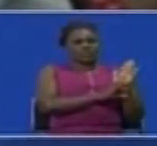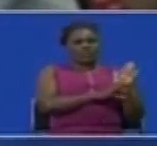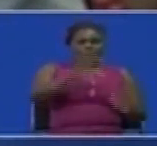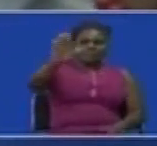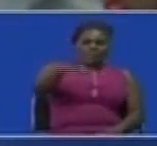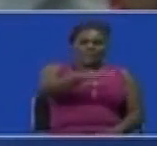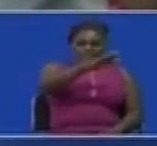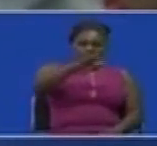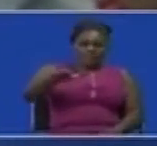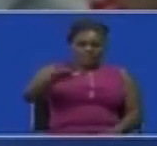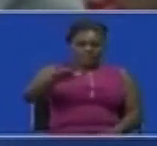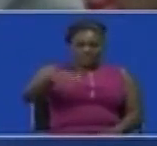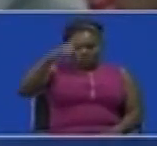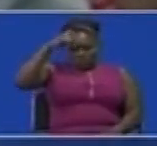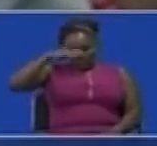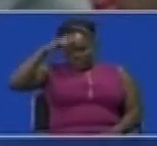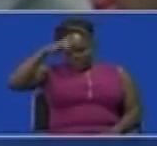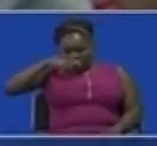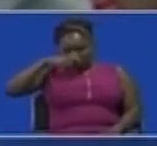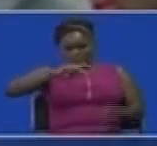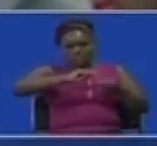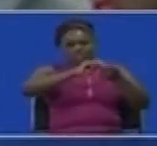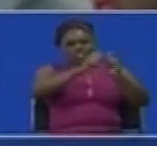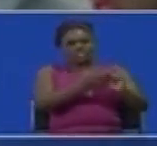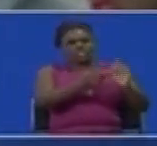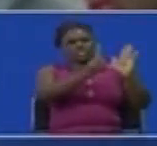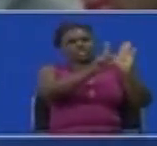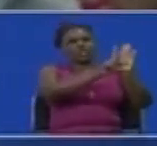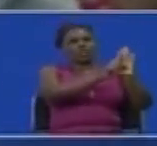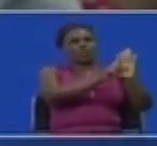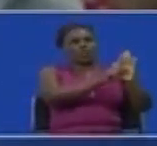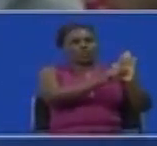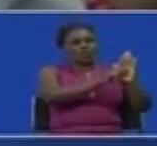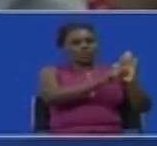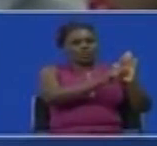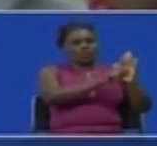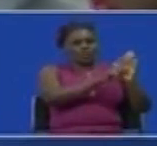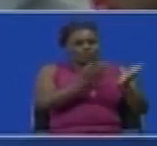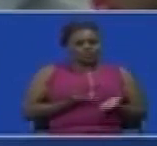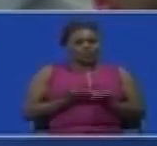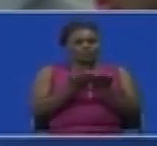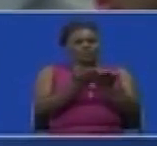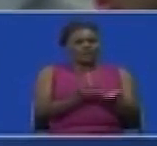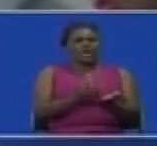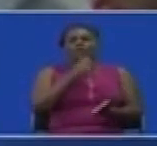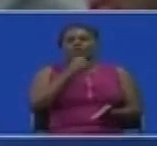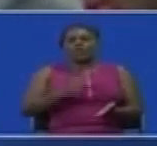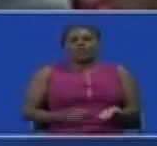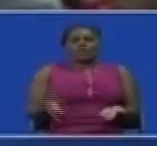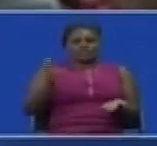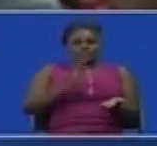Parliament therefore acted in its wisdom to amend the electoral law to provide for manual